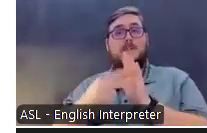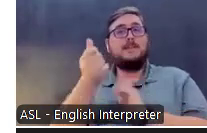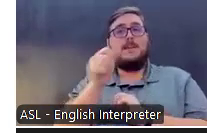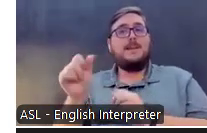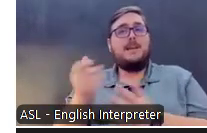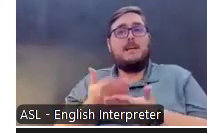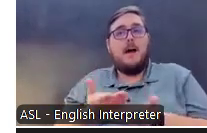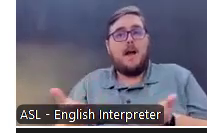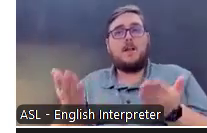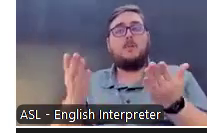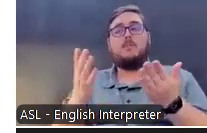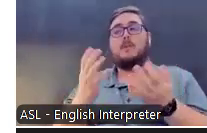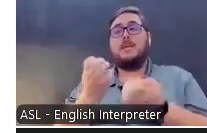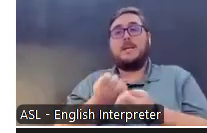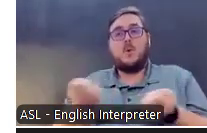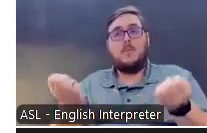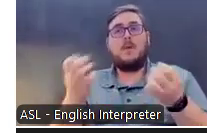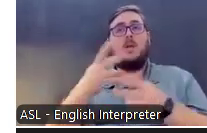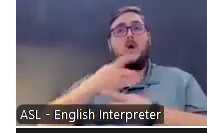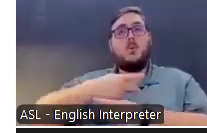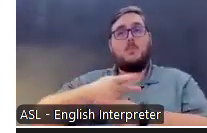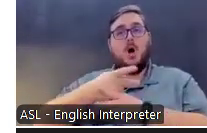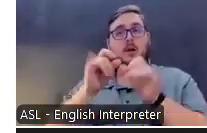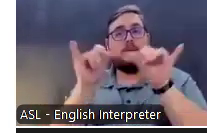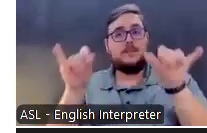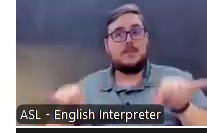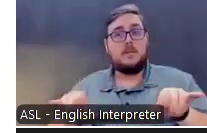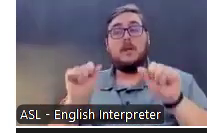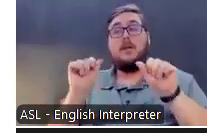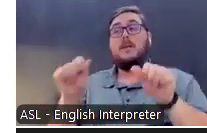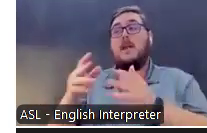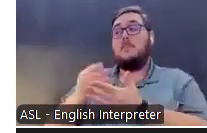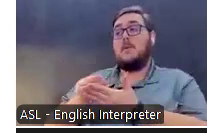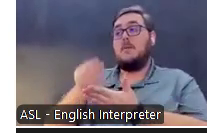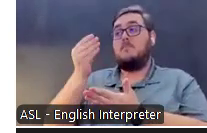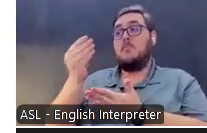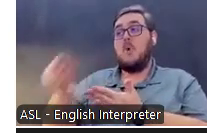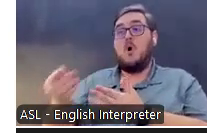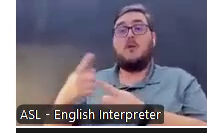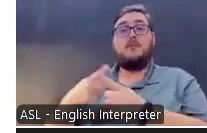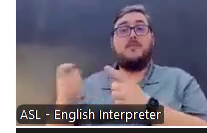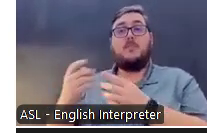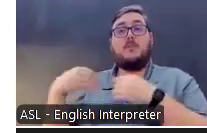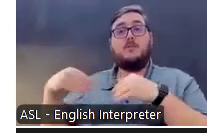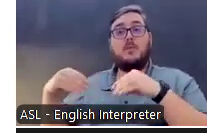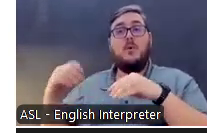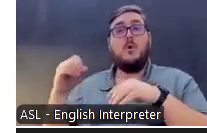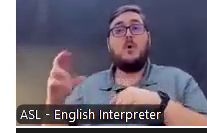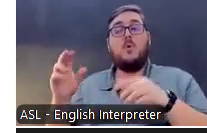product system that can be obtained commercially off the shelf, or it can be customized or